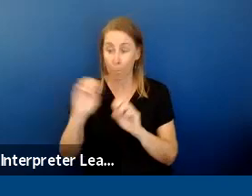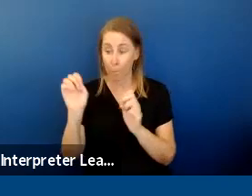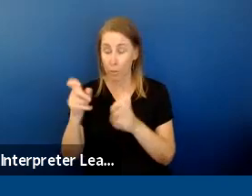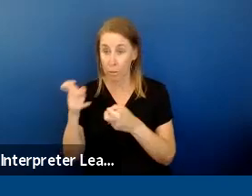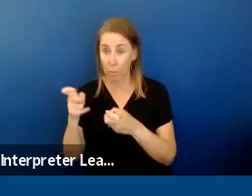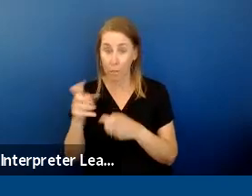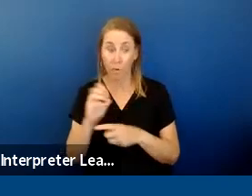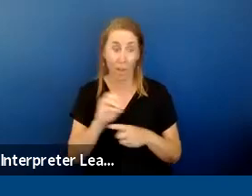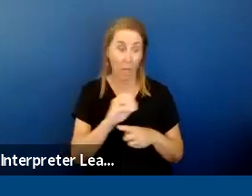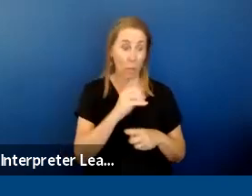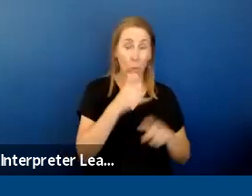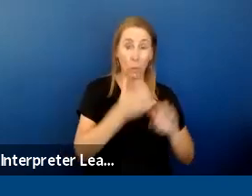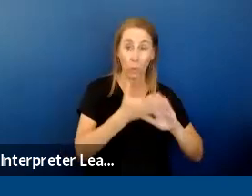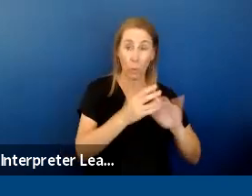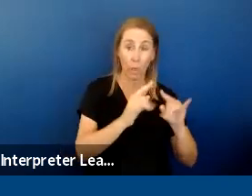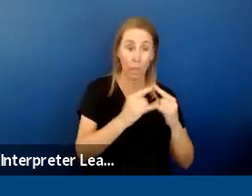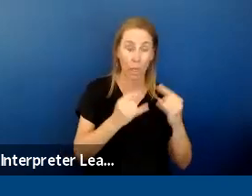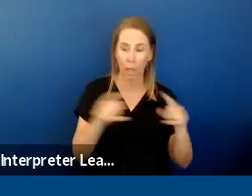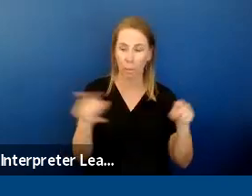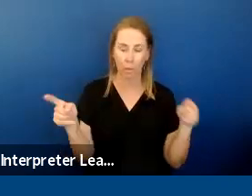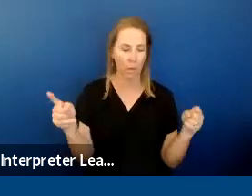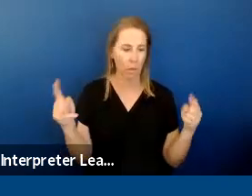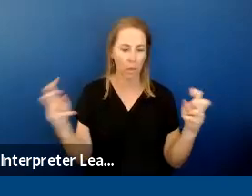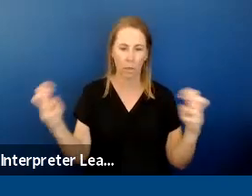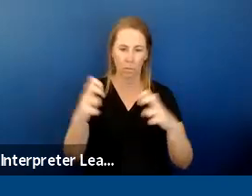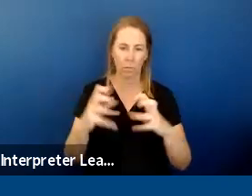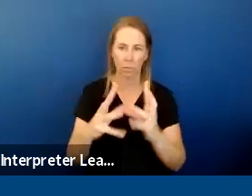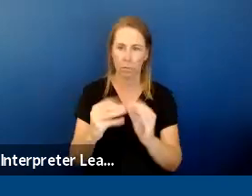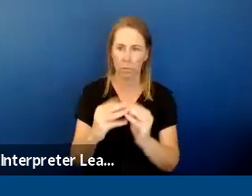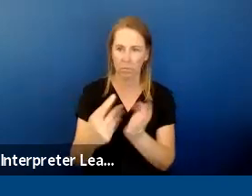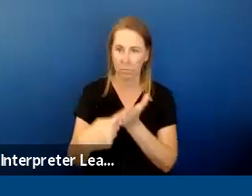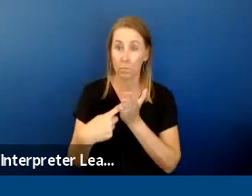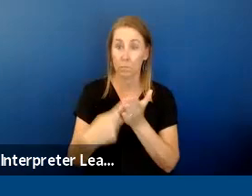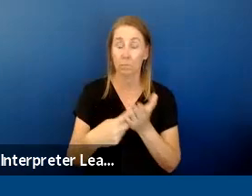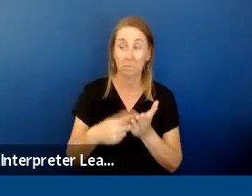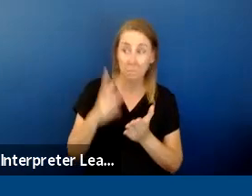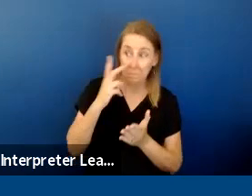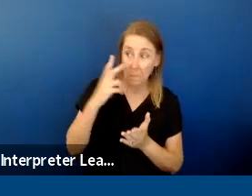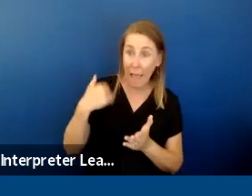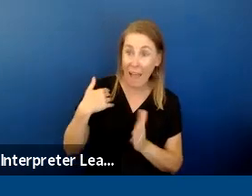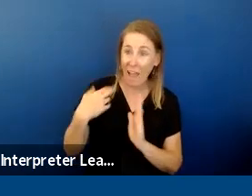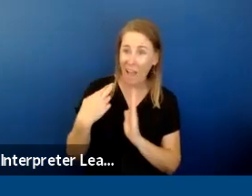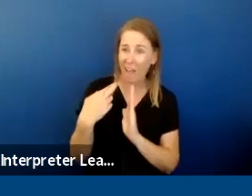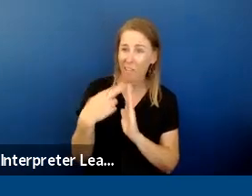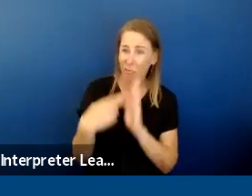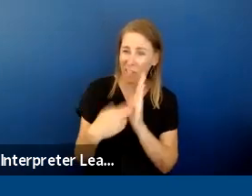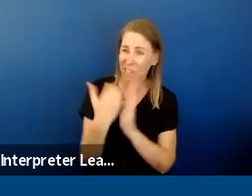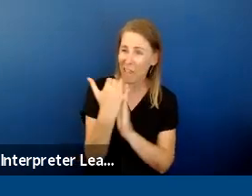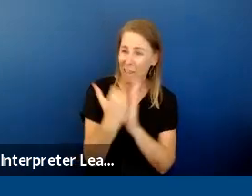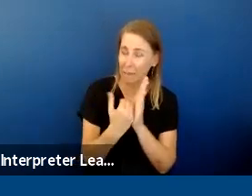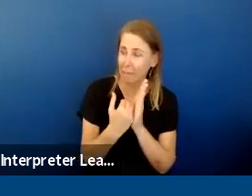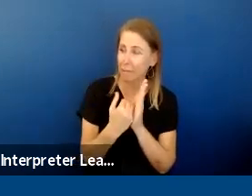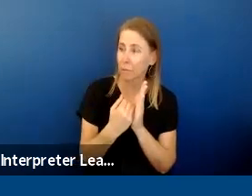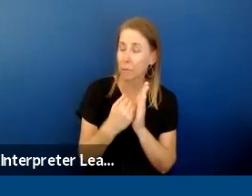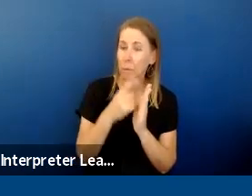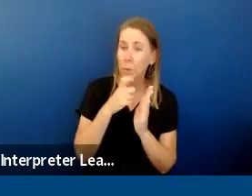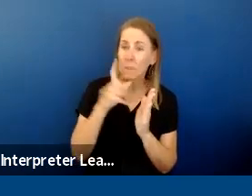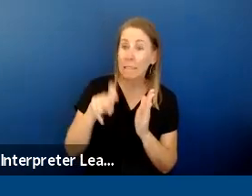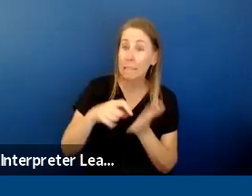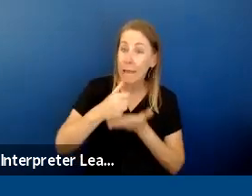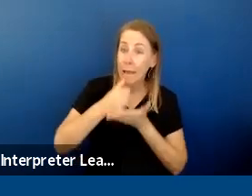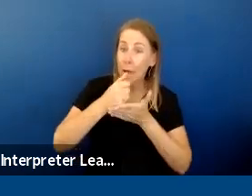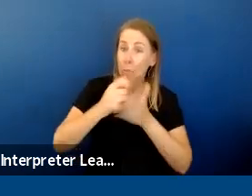communities that are responsible for the emergency response to a disaster. Tracy, would you agree with that? I don't